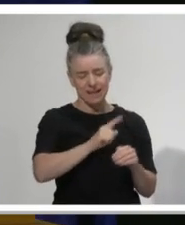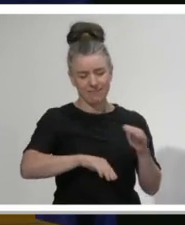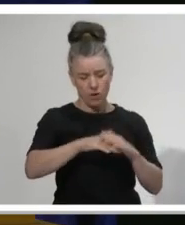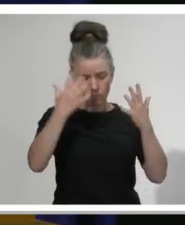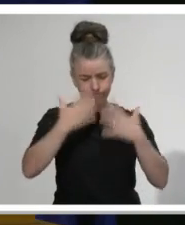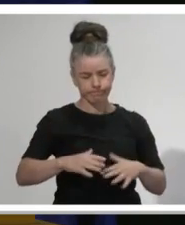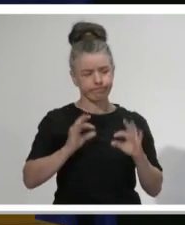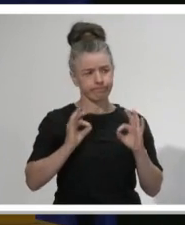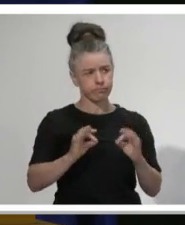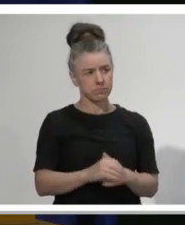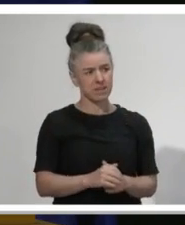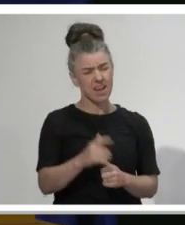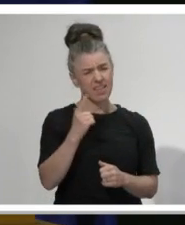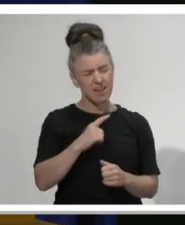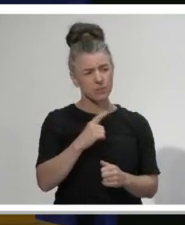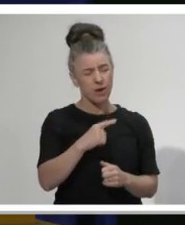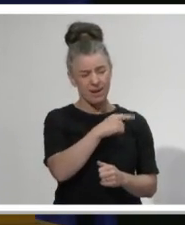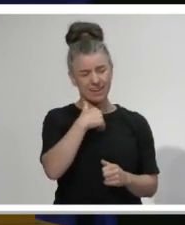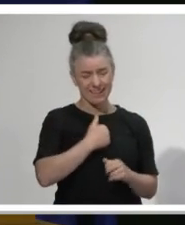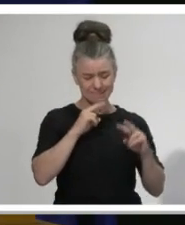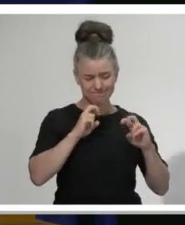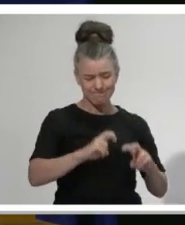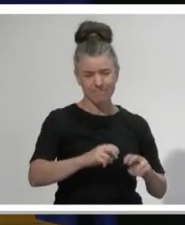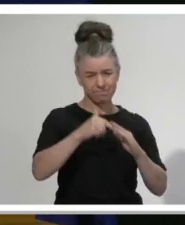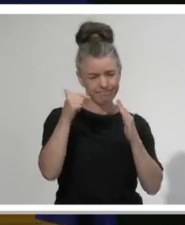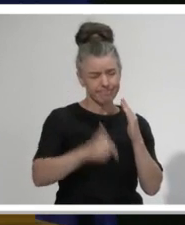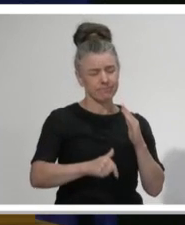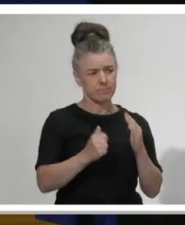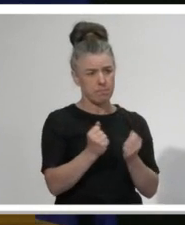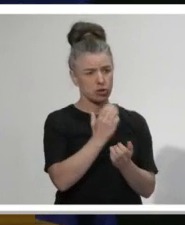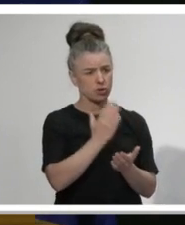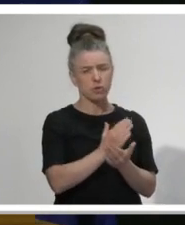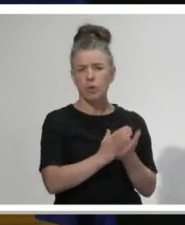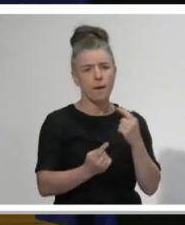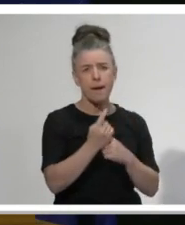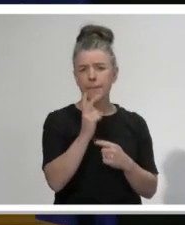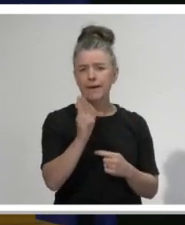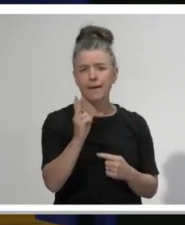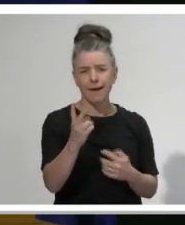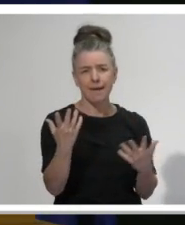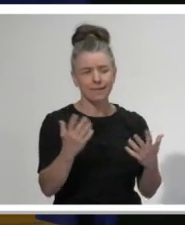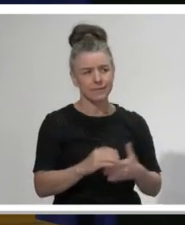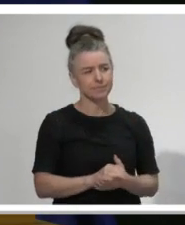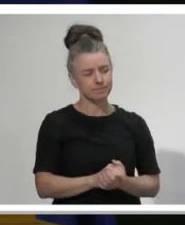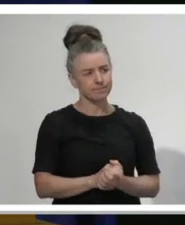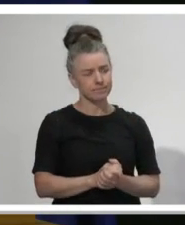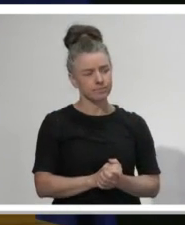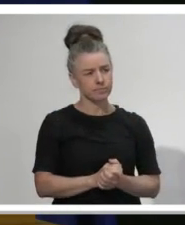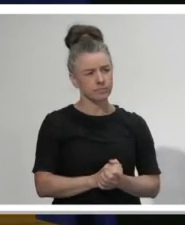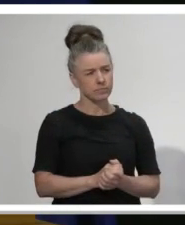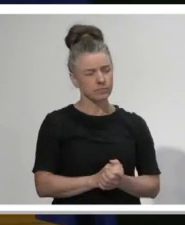this is why they really need to investigate this fully, to make sure that there are no